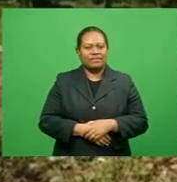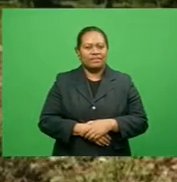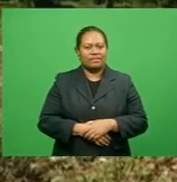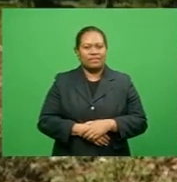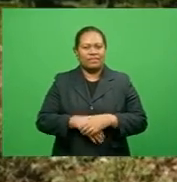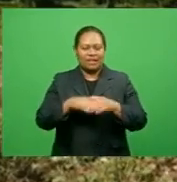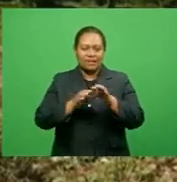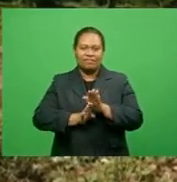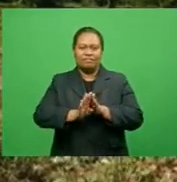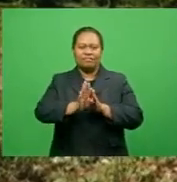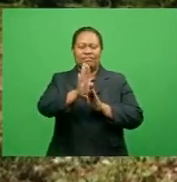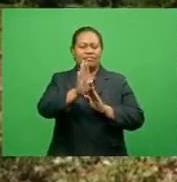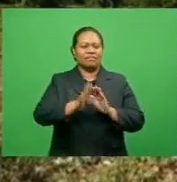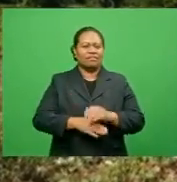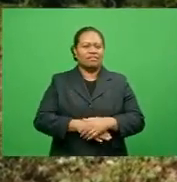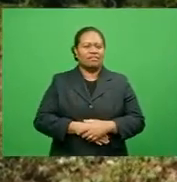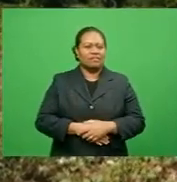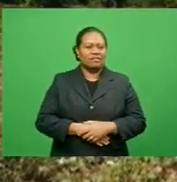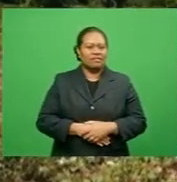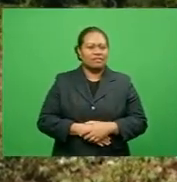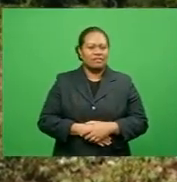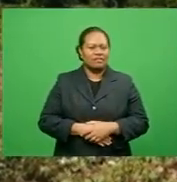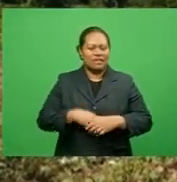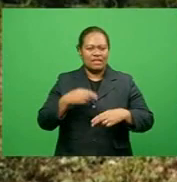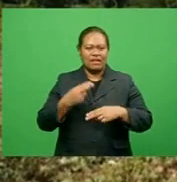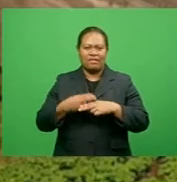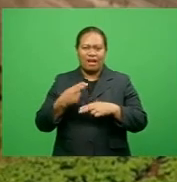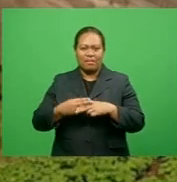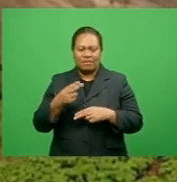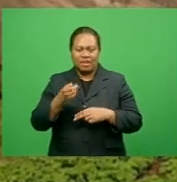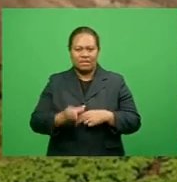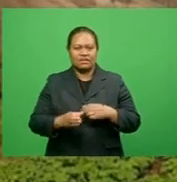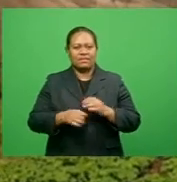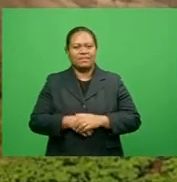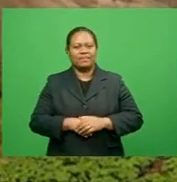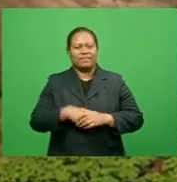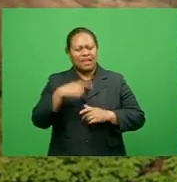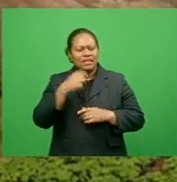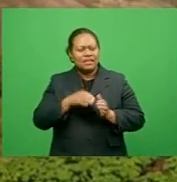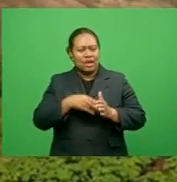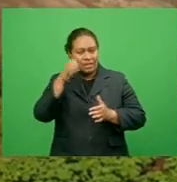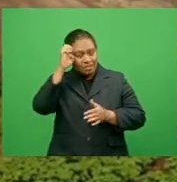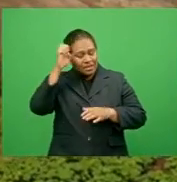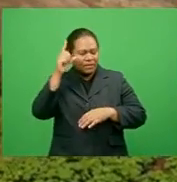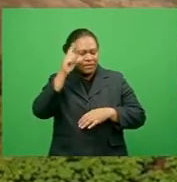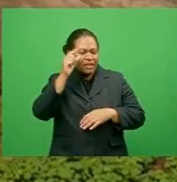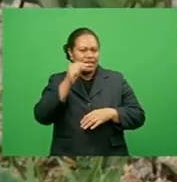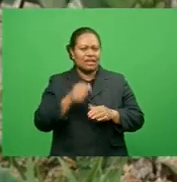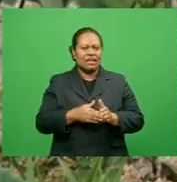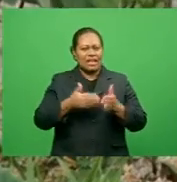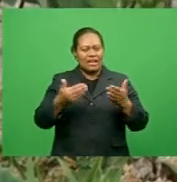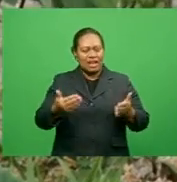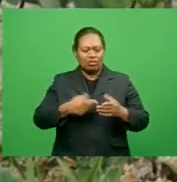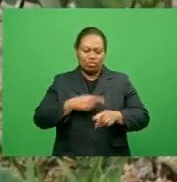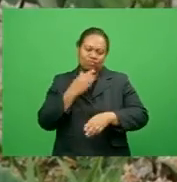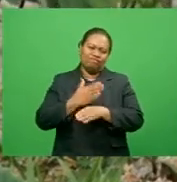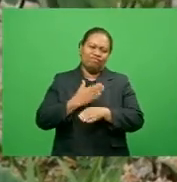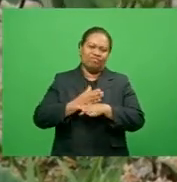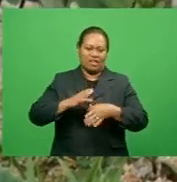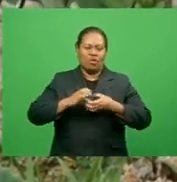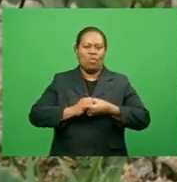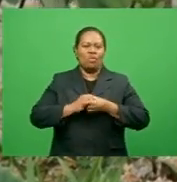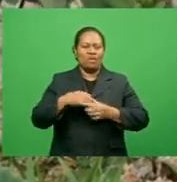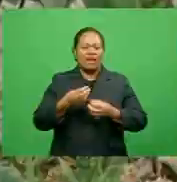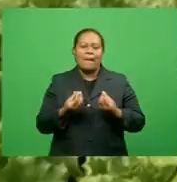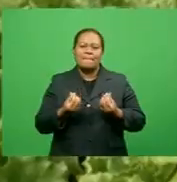increase purchasing power of the families concerned. It's expected that Fijians will be able to generate income for themselves,